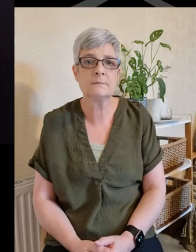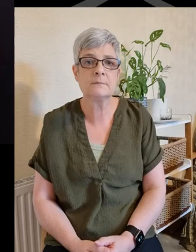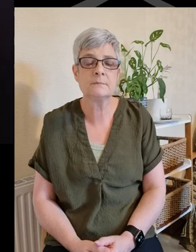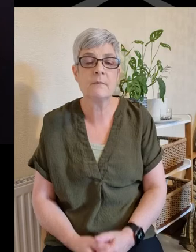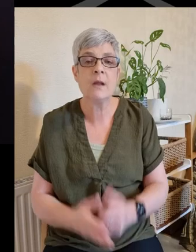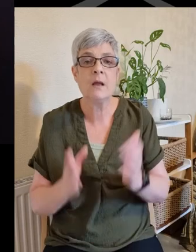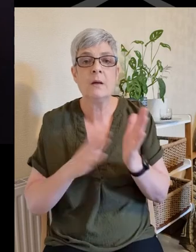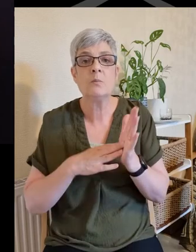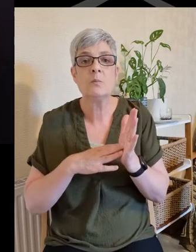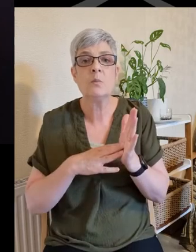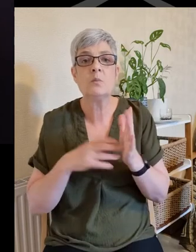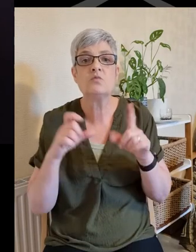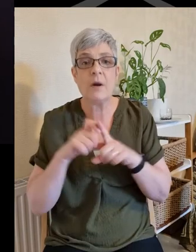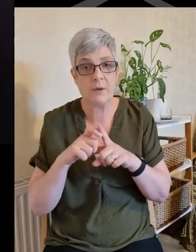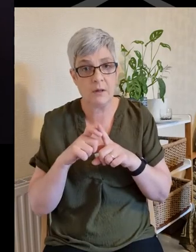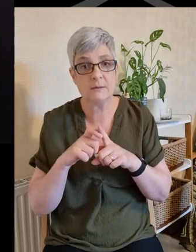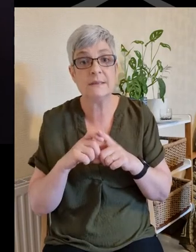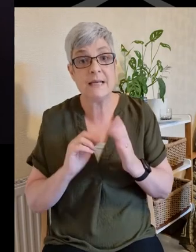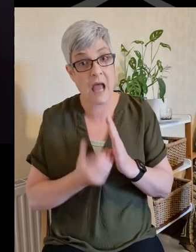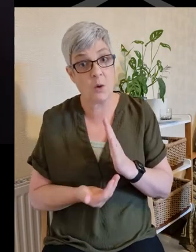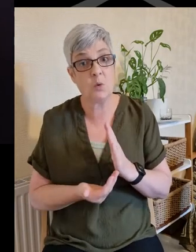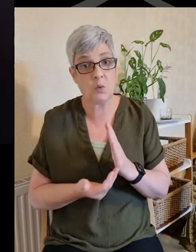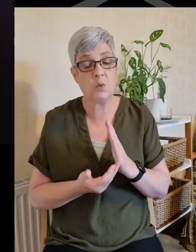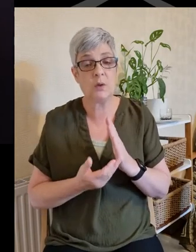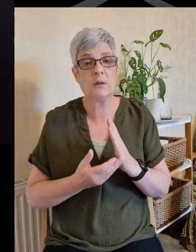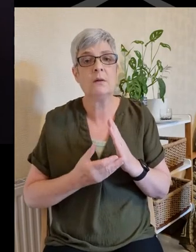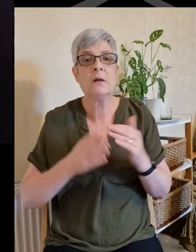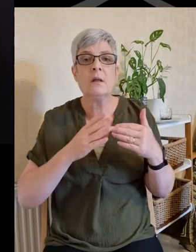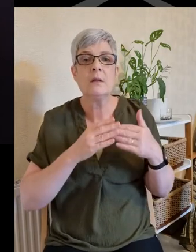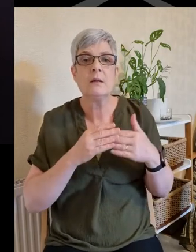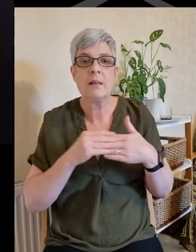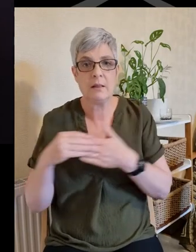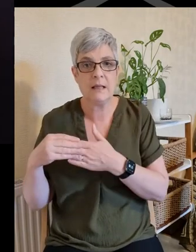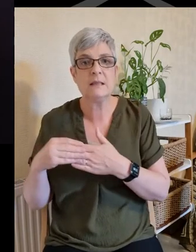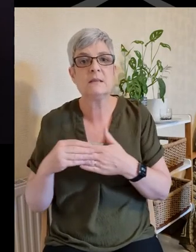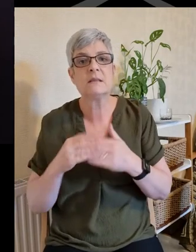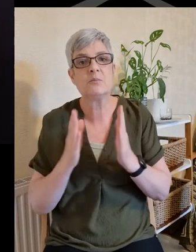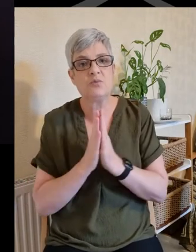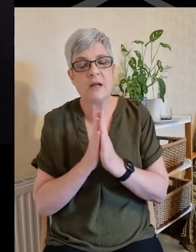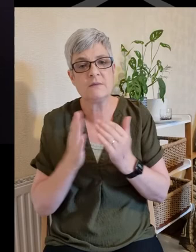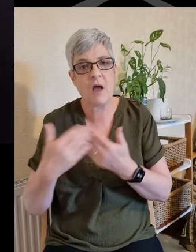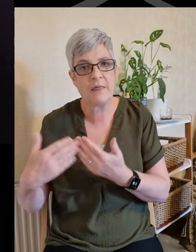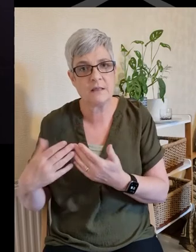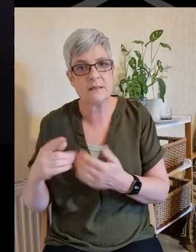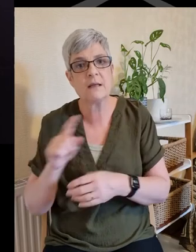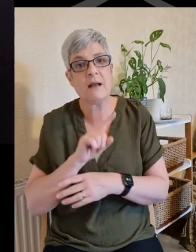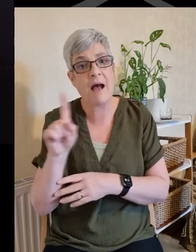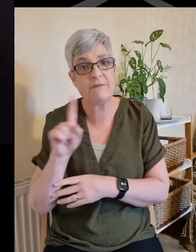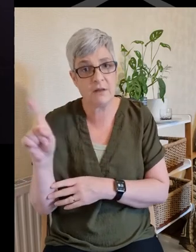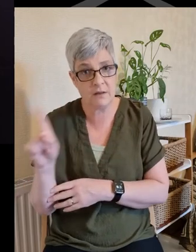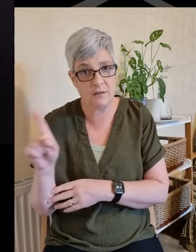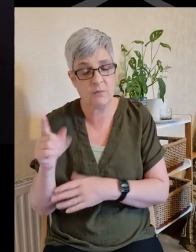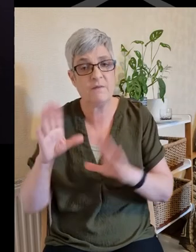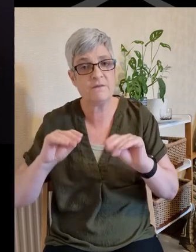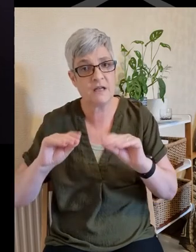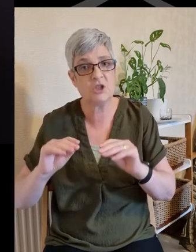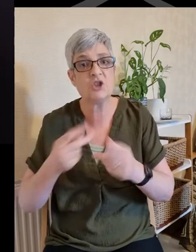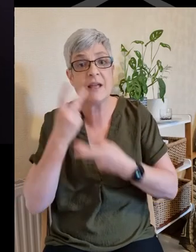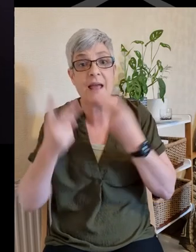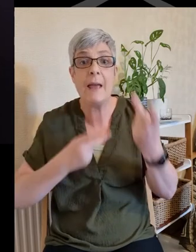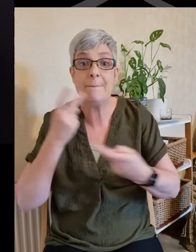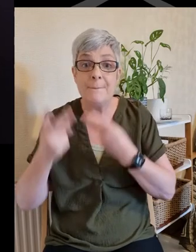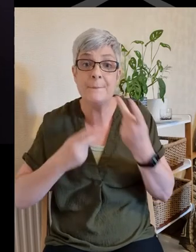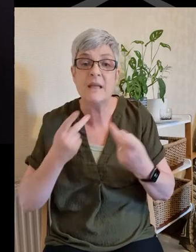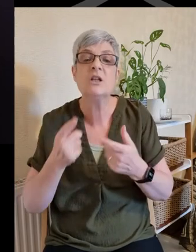Morag Drumgold is going to be leading us in our prayers for others, and afterwards we'll conclude our service with the hymn, "Jesus